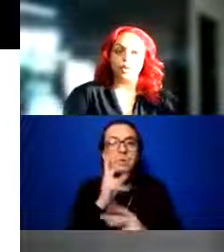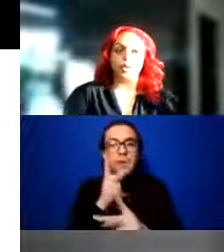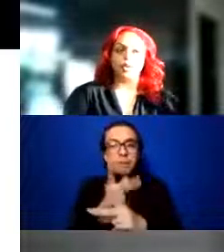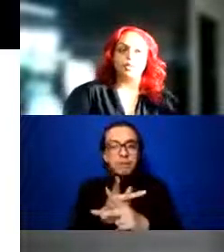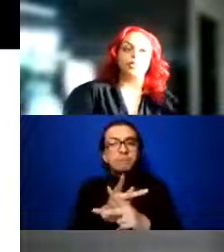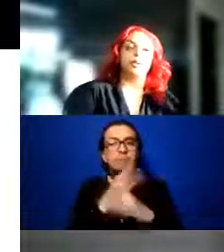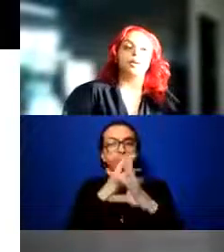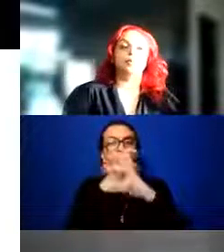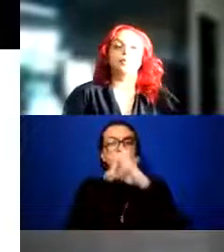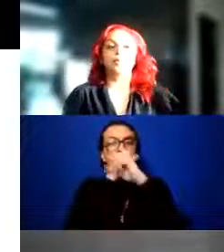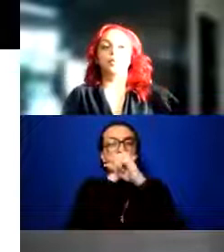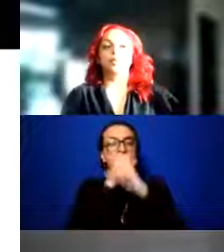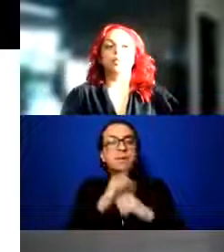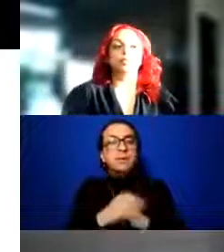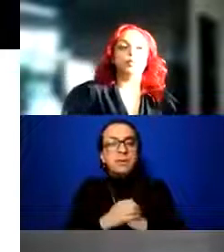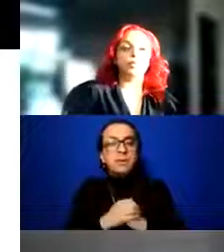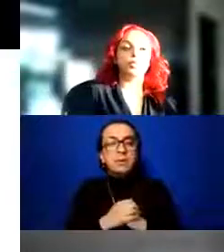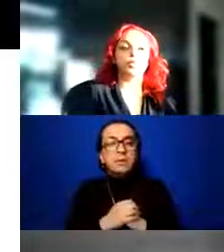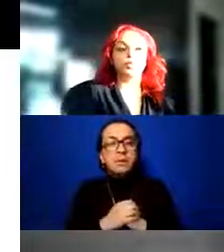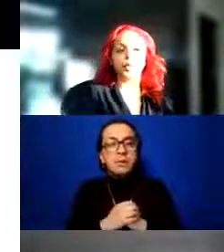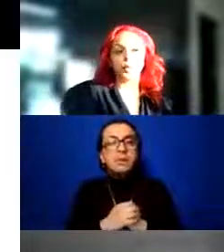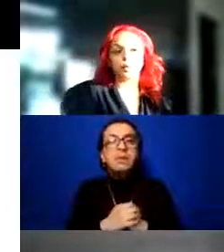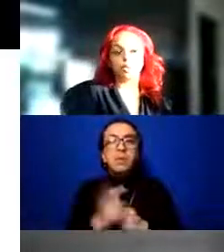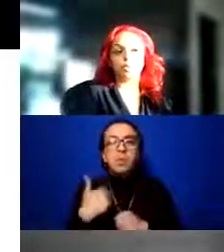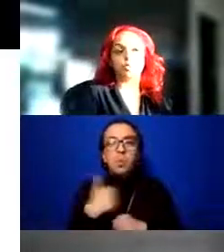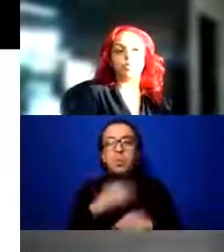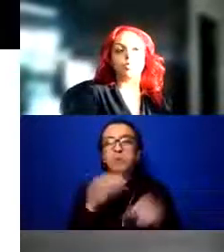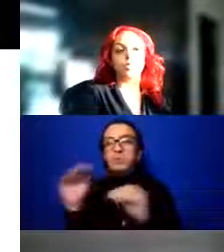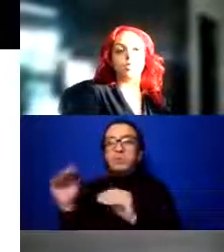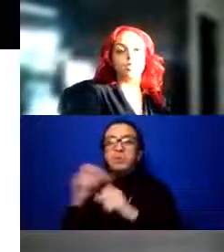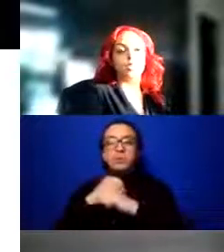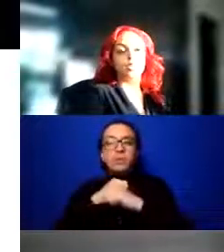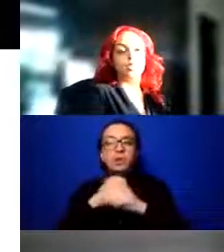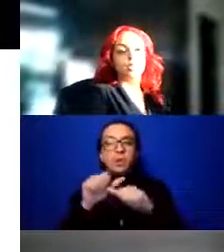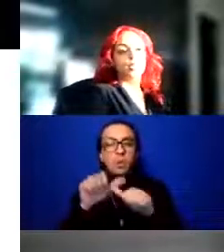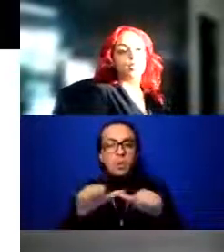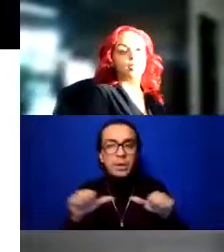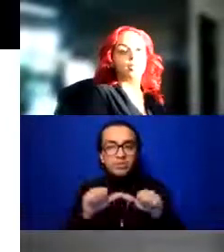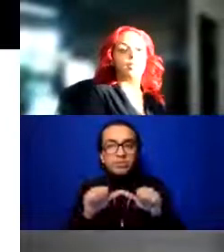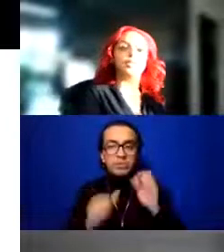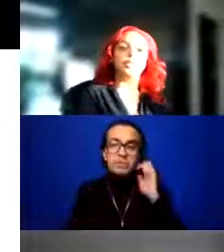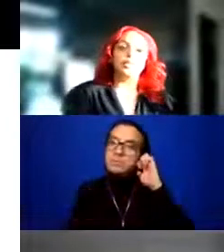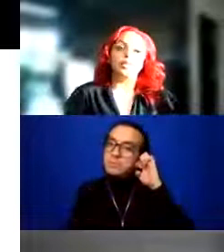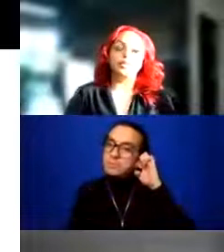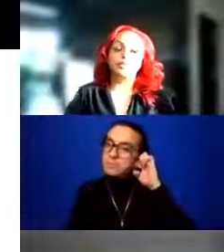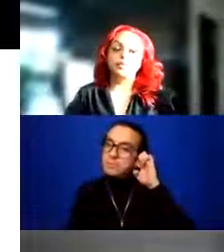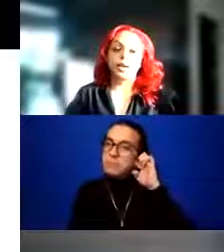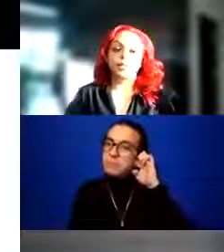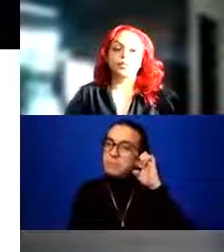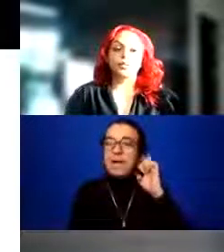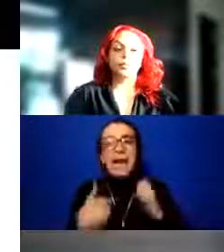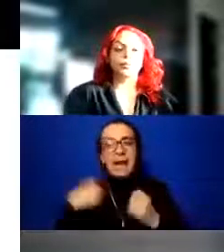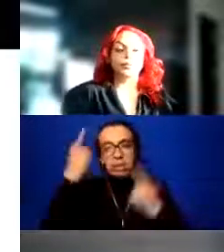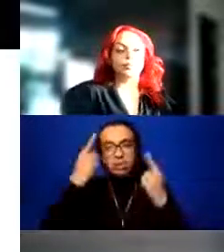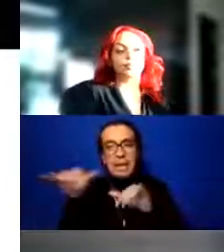confidential and moved into a secure location. And I treat it as if it was